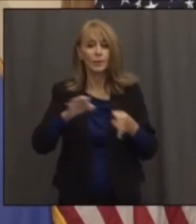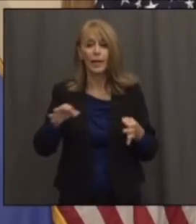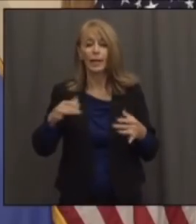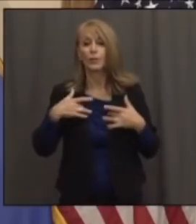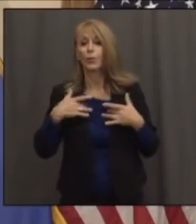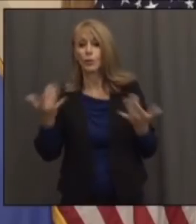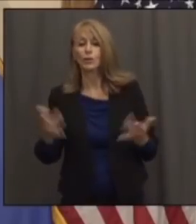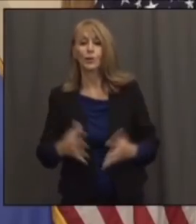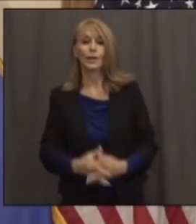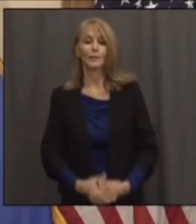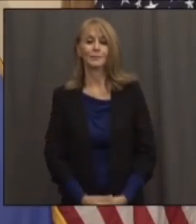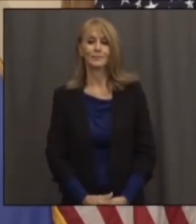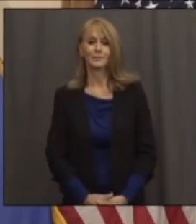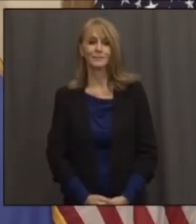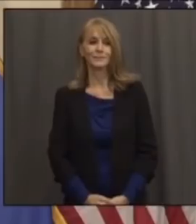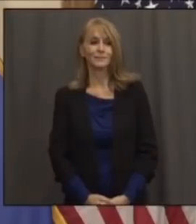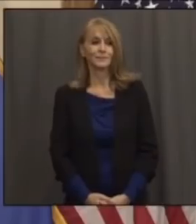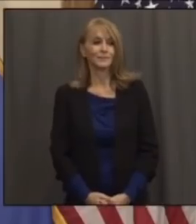on.